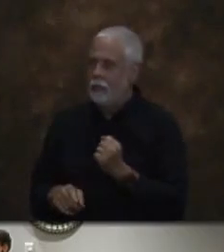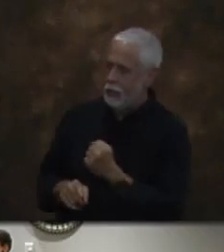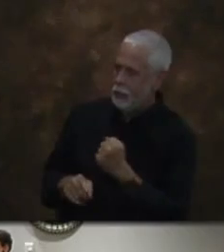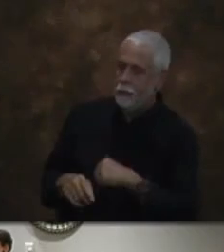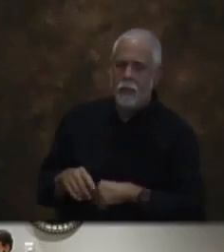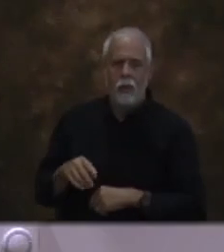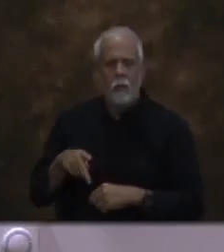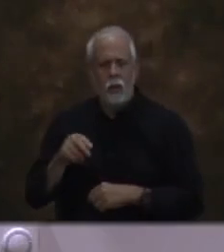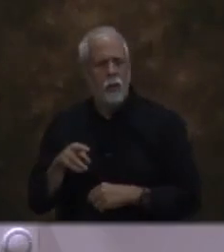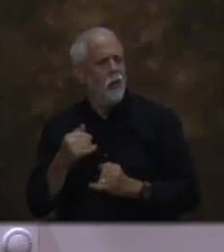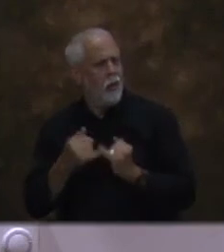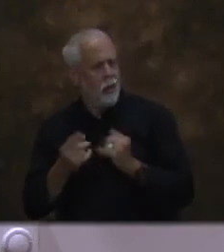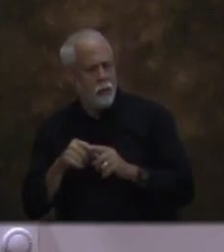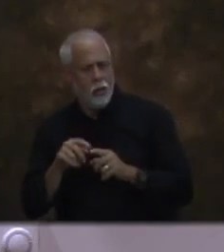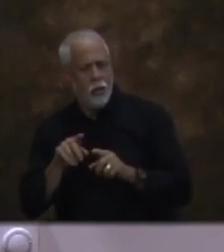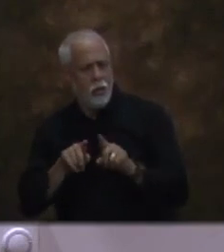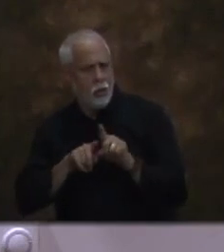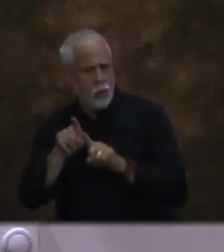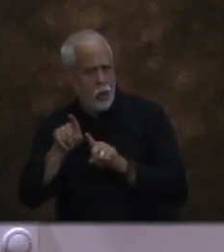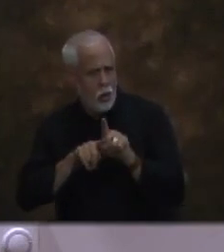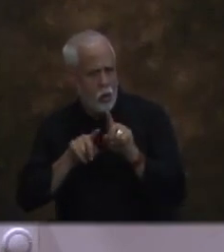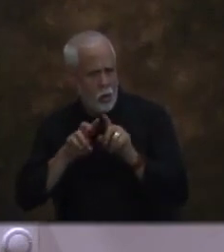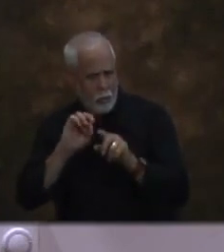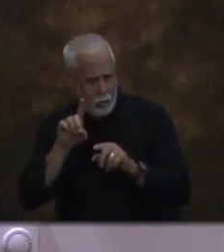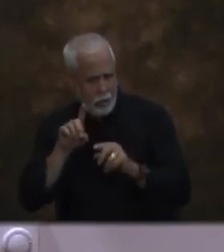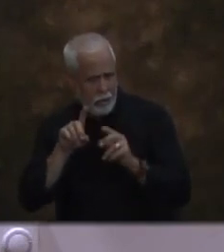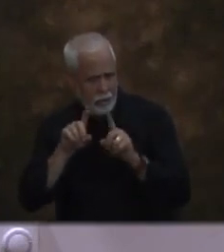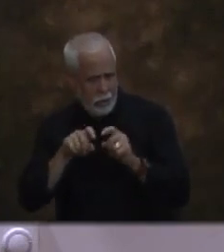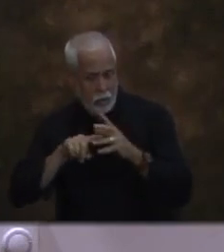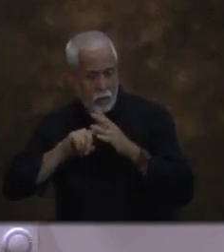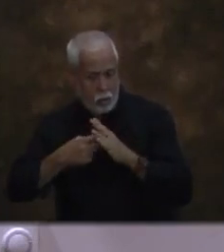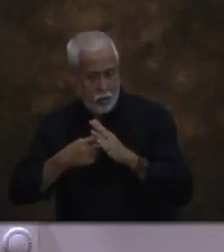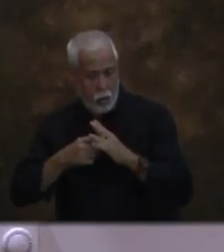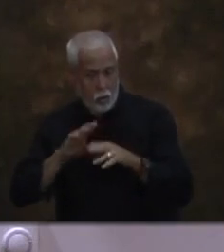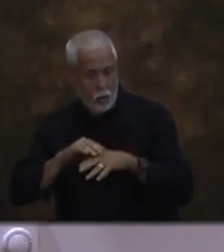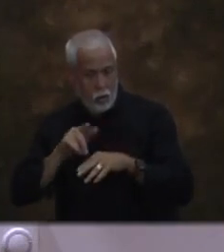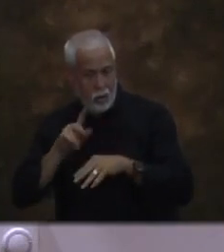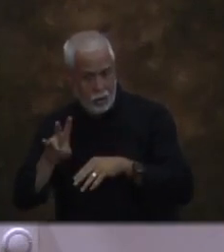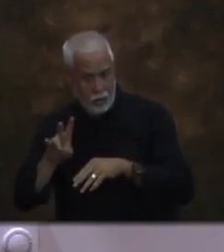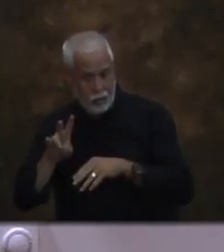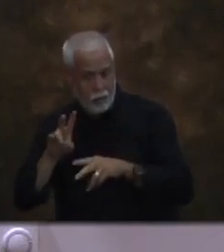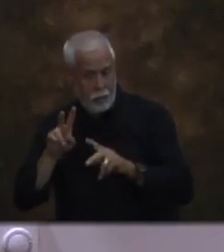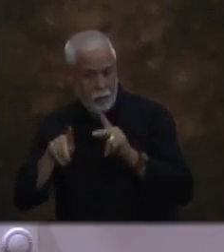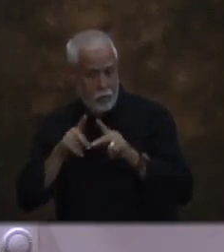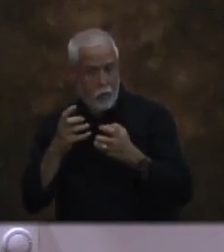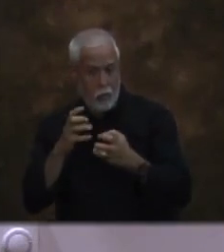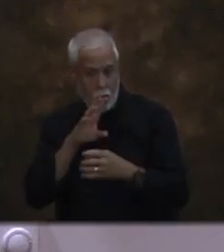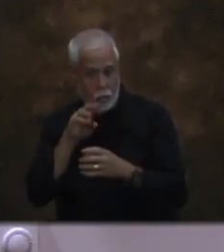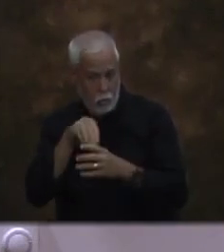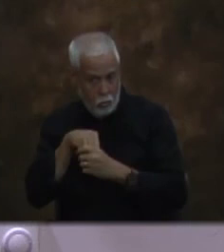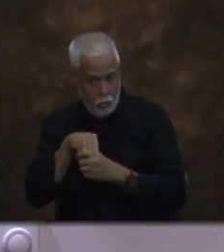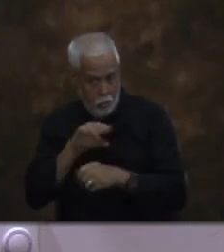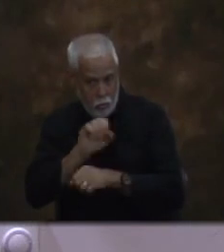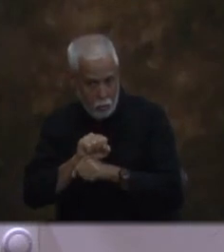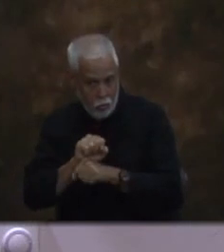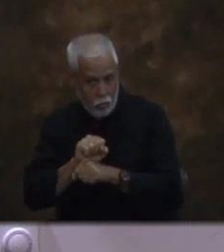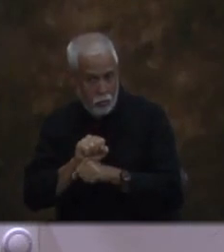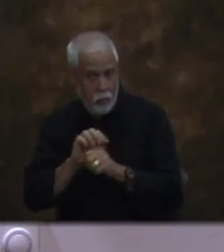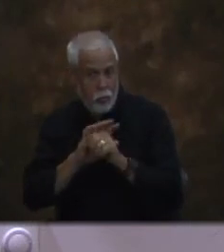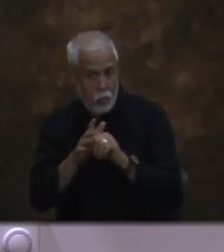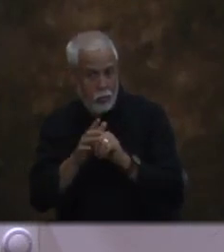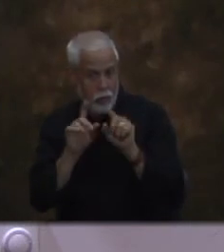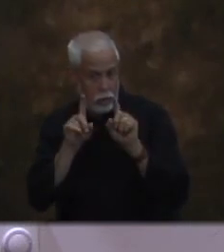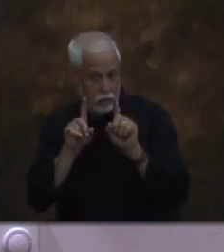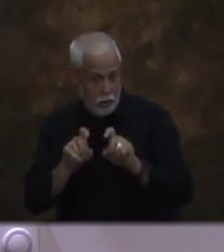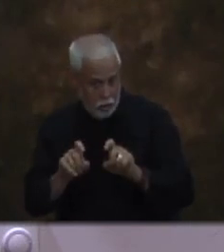question, for StarMed testing starting the 27th, for folks listening that want to make an appointment for getting a COVID